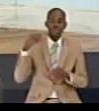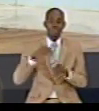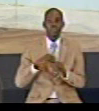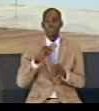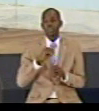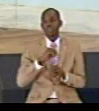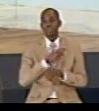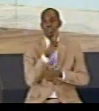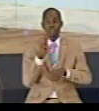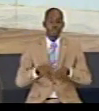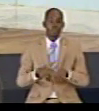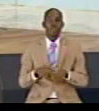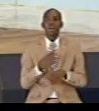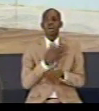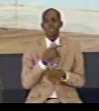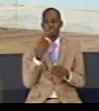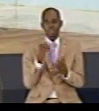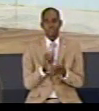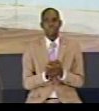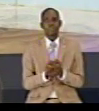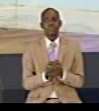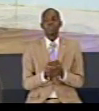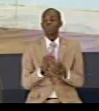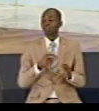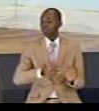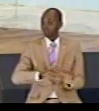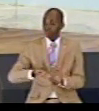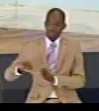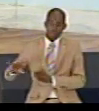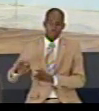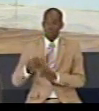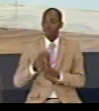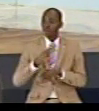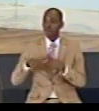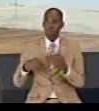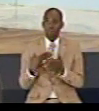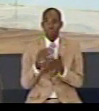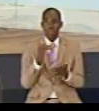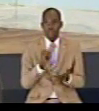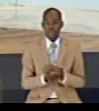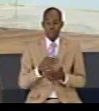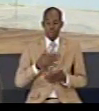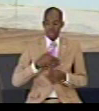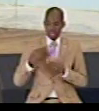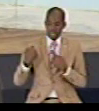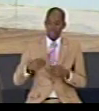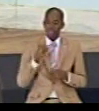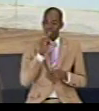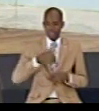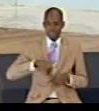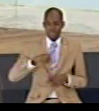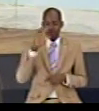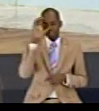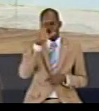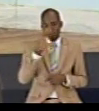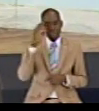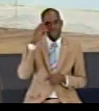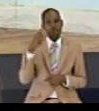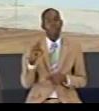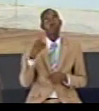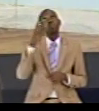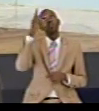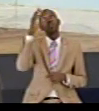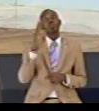apart from all that, my heart is still seeking after God from the ends of the earth. Wherever I